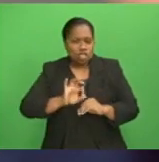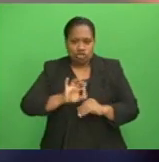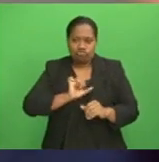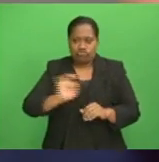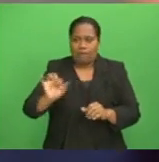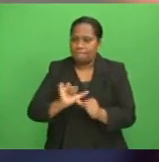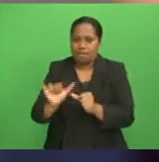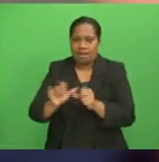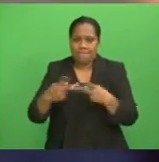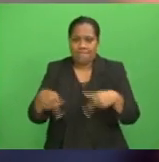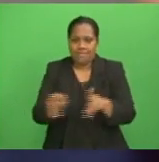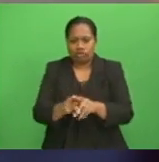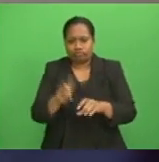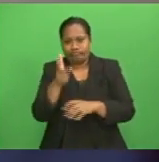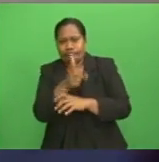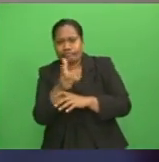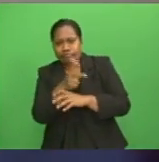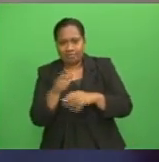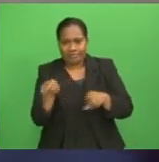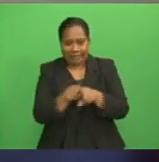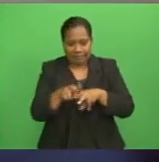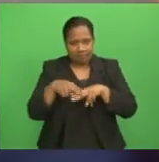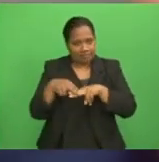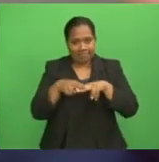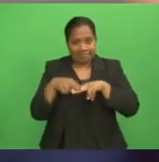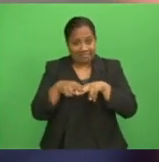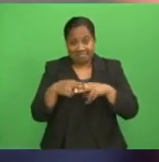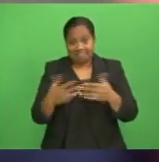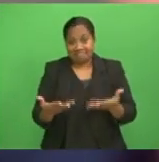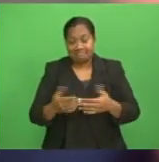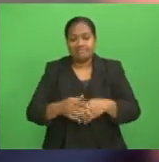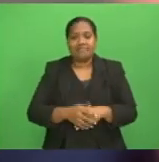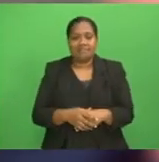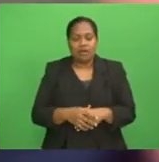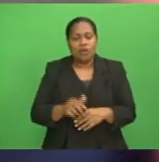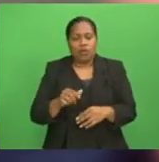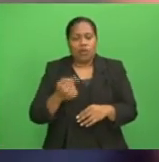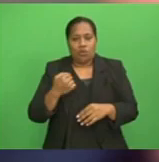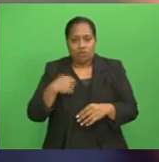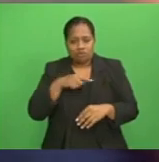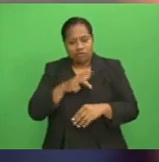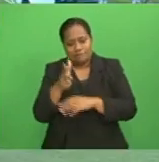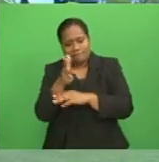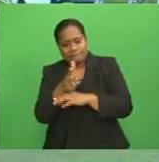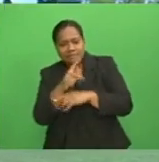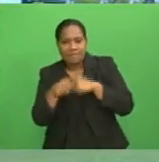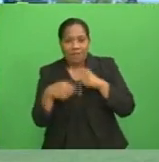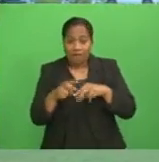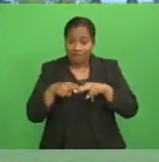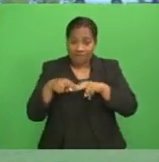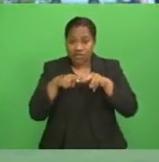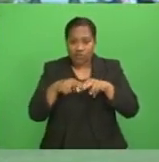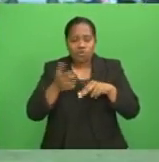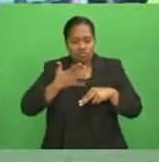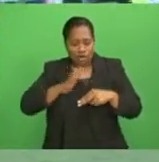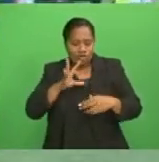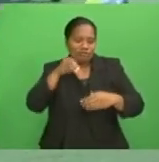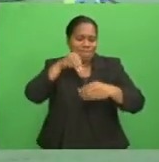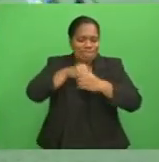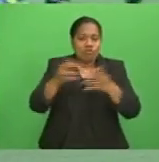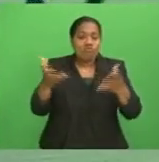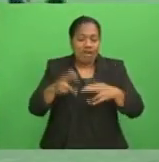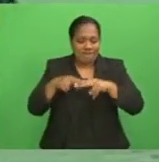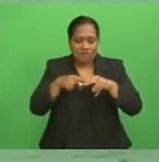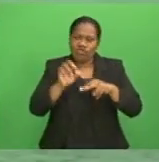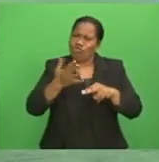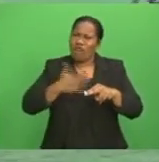because not only would it boost the local economy, it'd be, if you're going to film something about Fiji, then we want to be in Fiji. We don't want to be in New Zealand